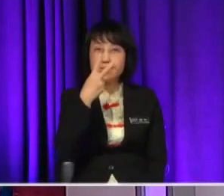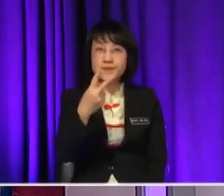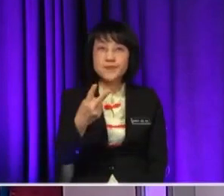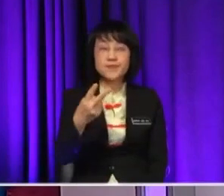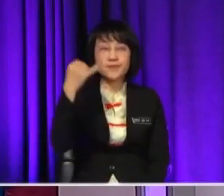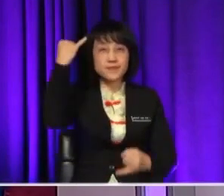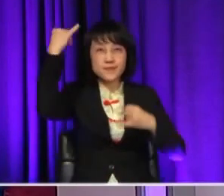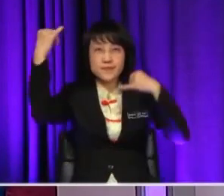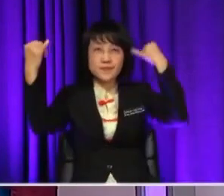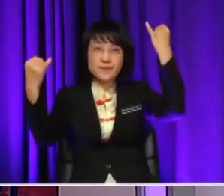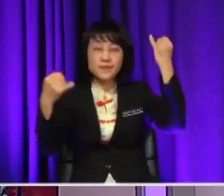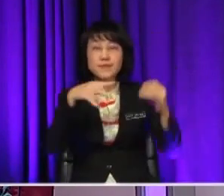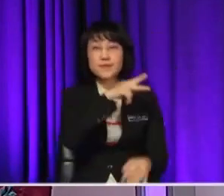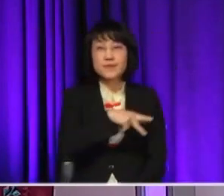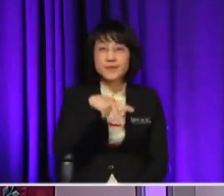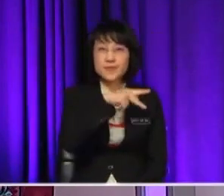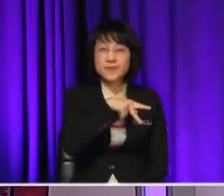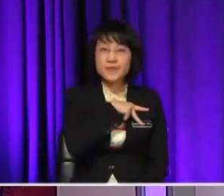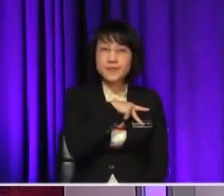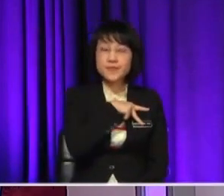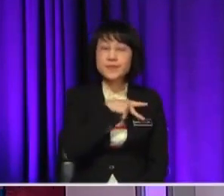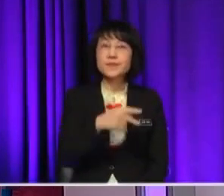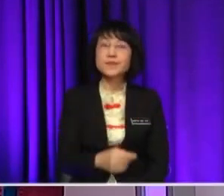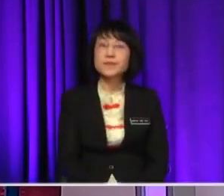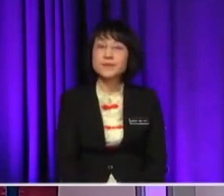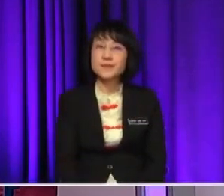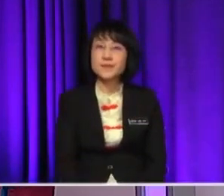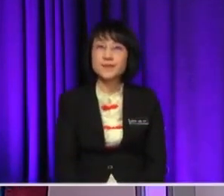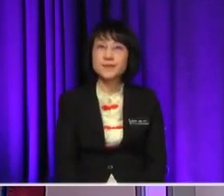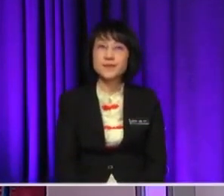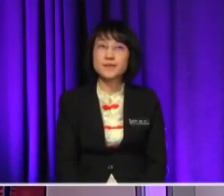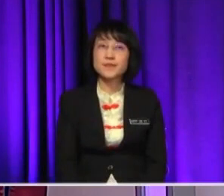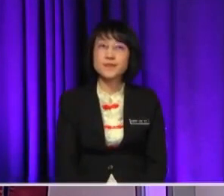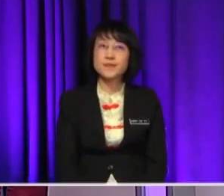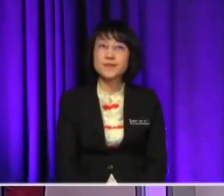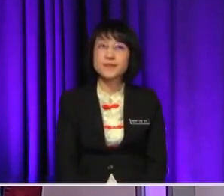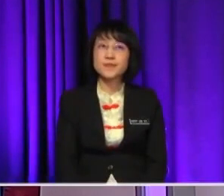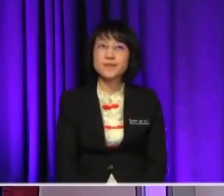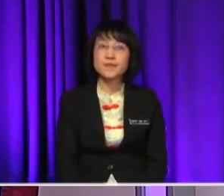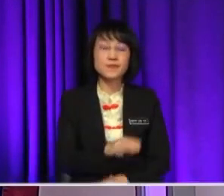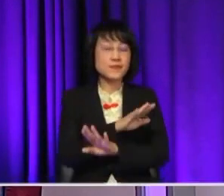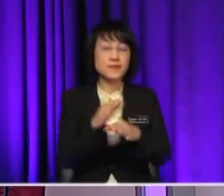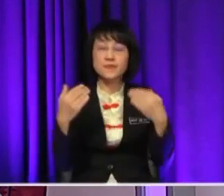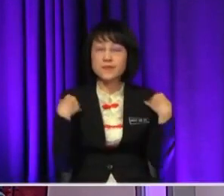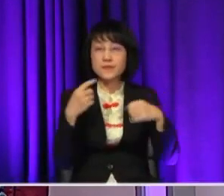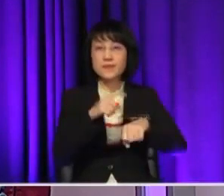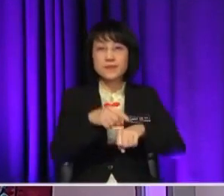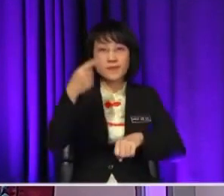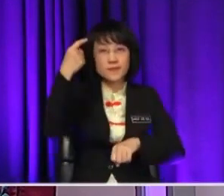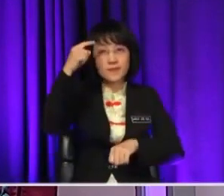imagery and some personification. Now I don't have time to ask them about all the personifications